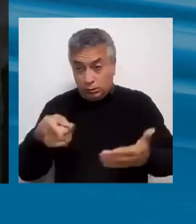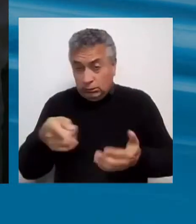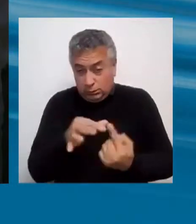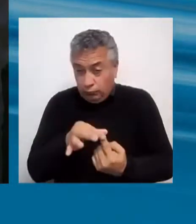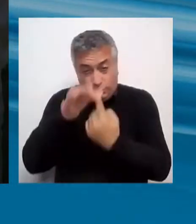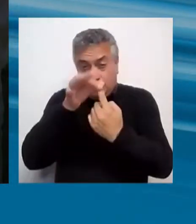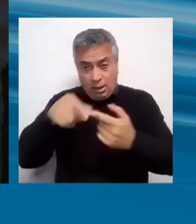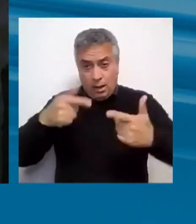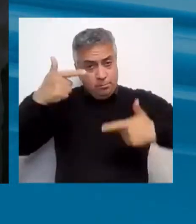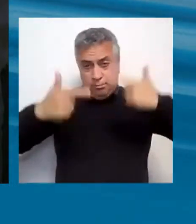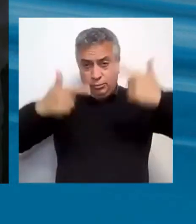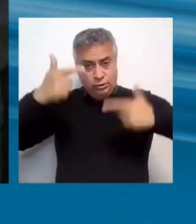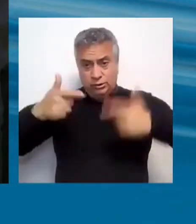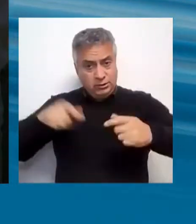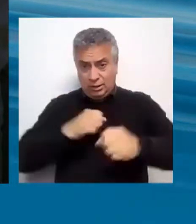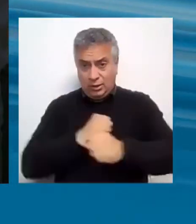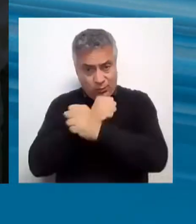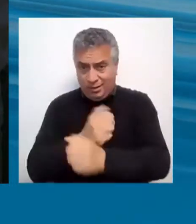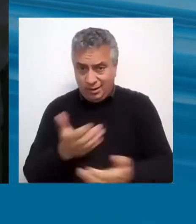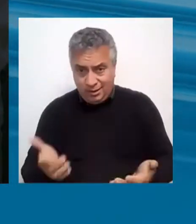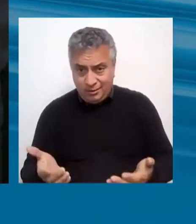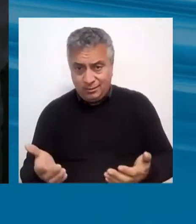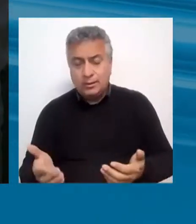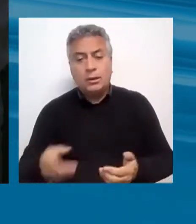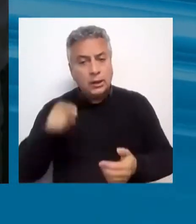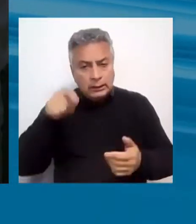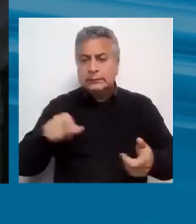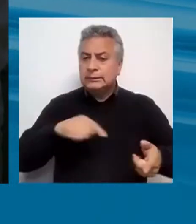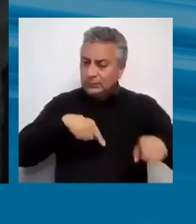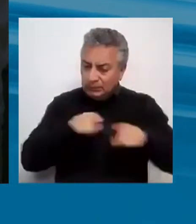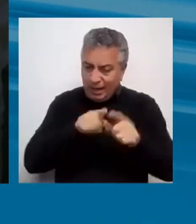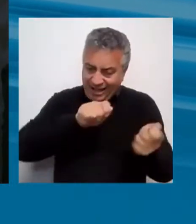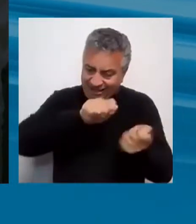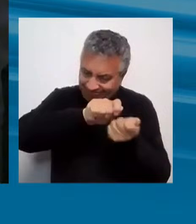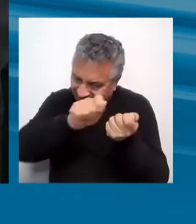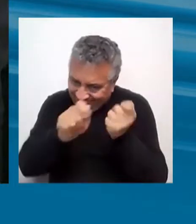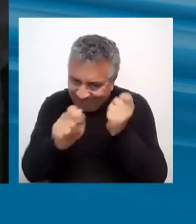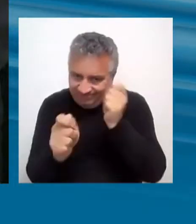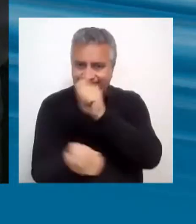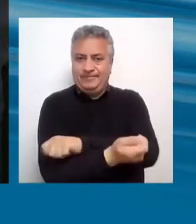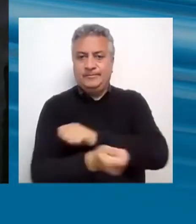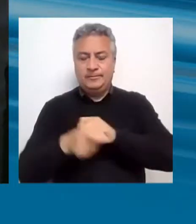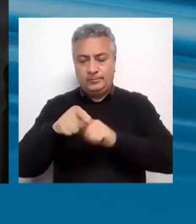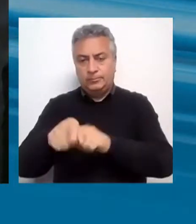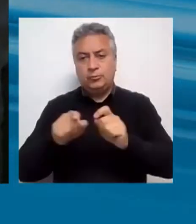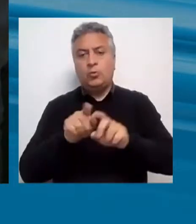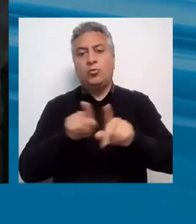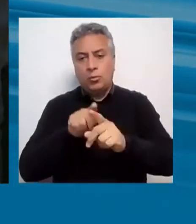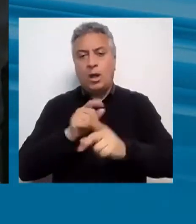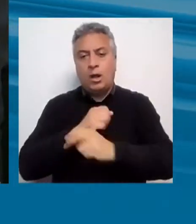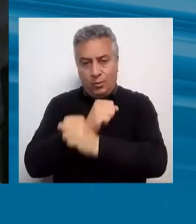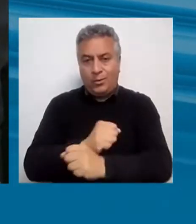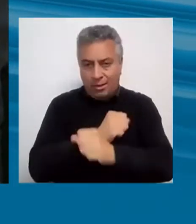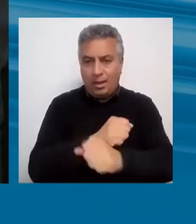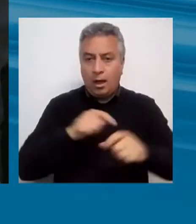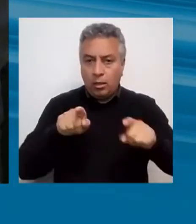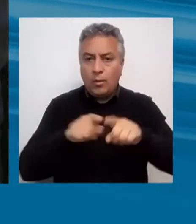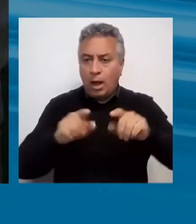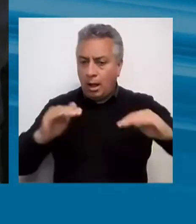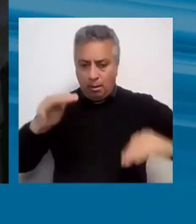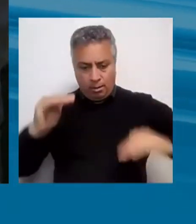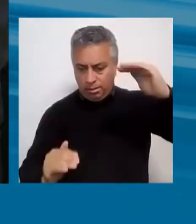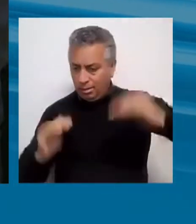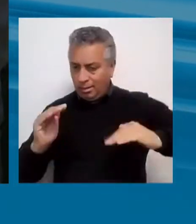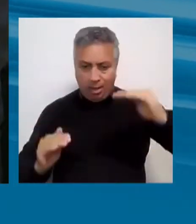the essence. They are key for the transformation and thus overcome one of the main causes of